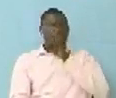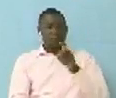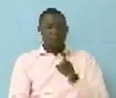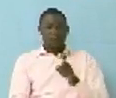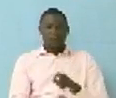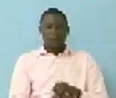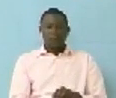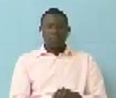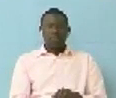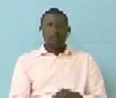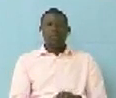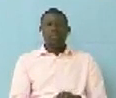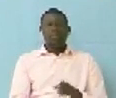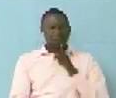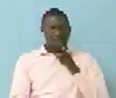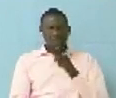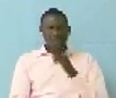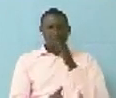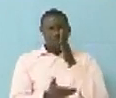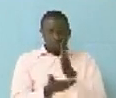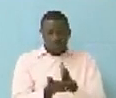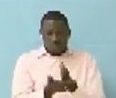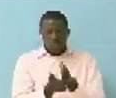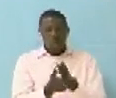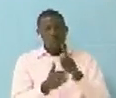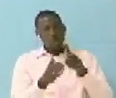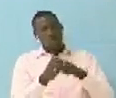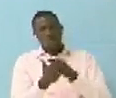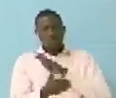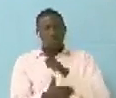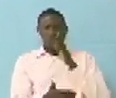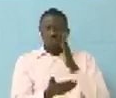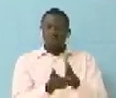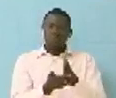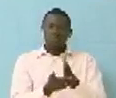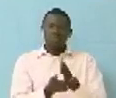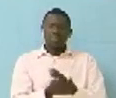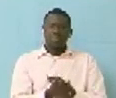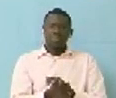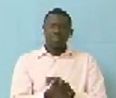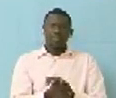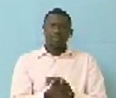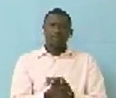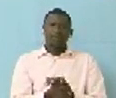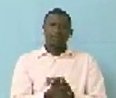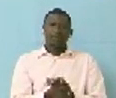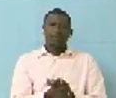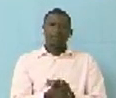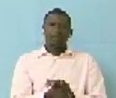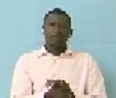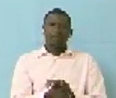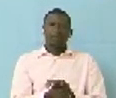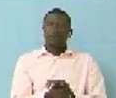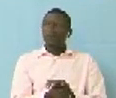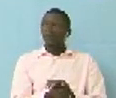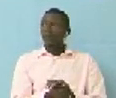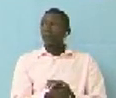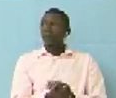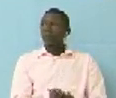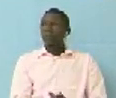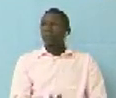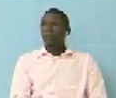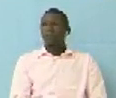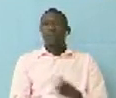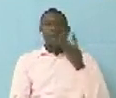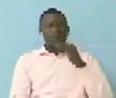So far, is he truthful or he is not truthful? So far. If he talked about torture, he has not been truthful.